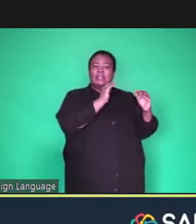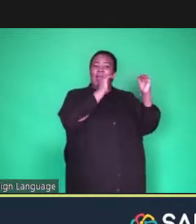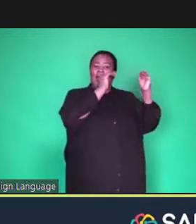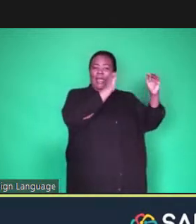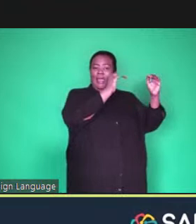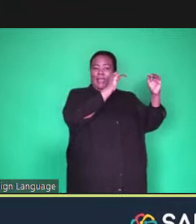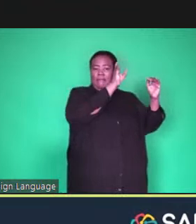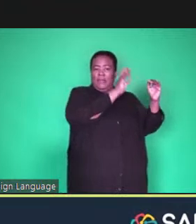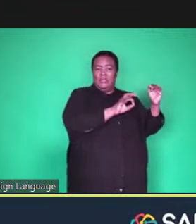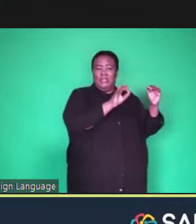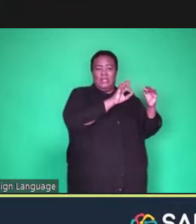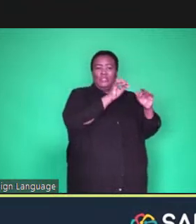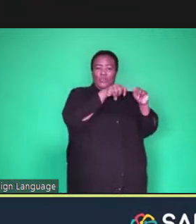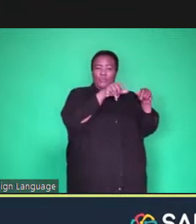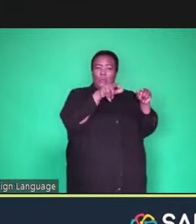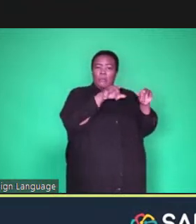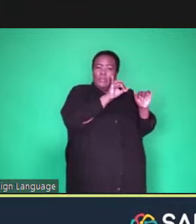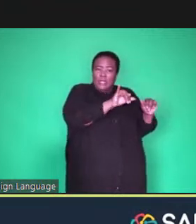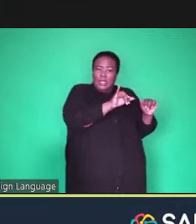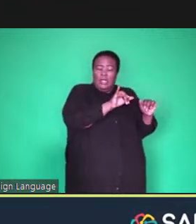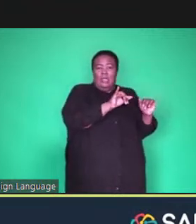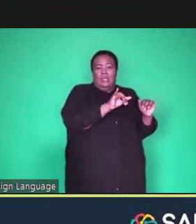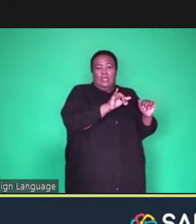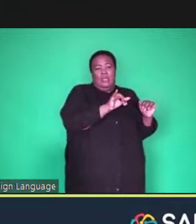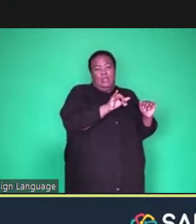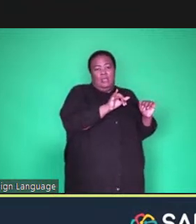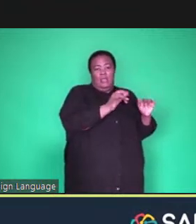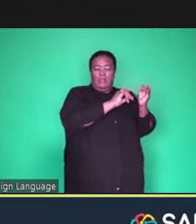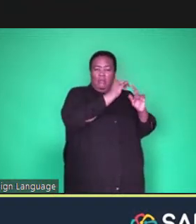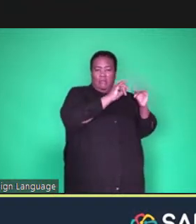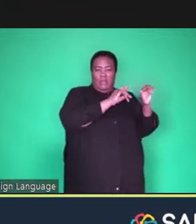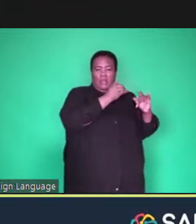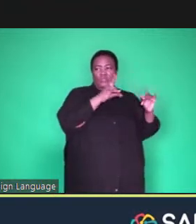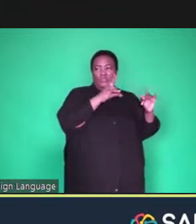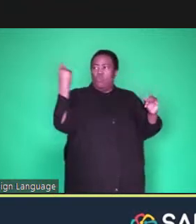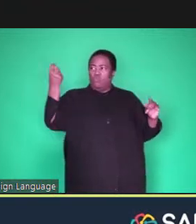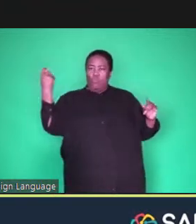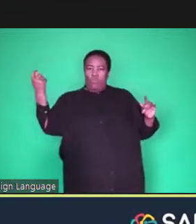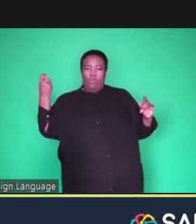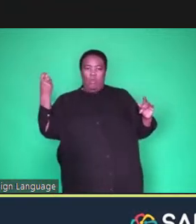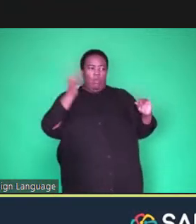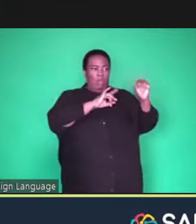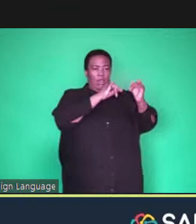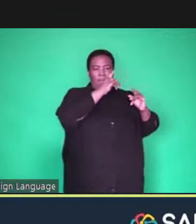in urban areas, so the rural to urban dynamics were very much changed because of